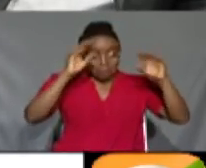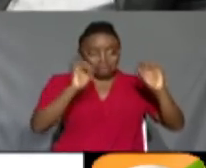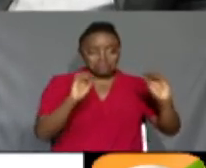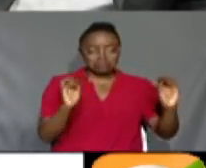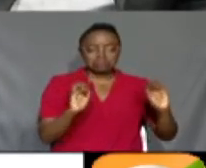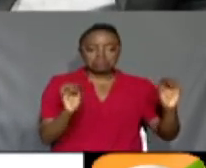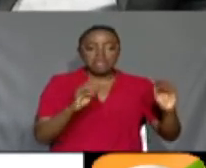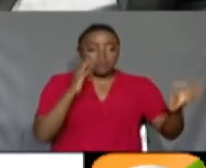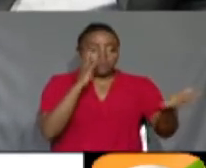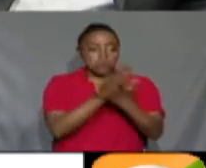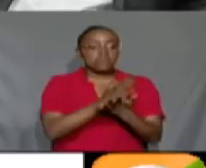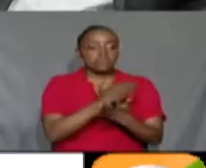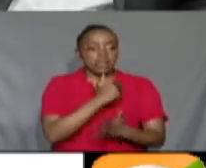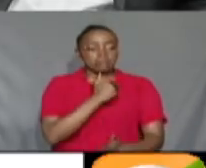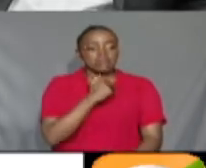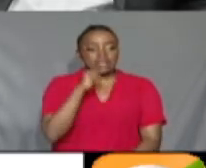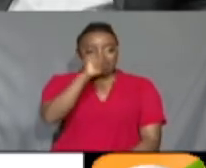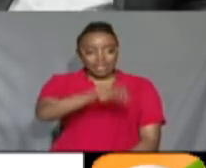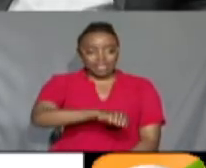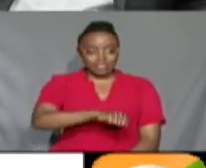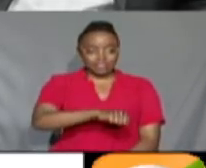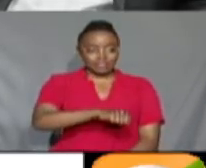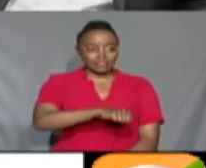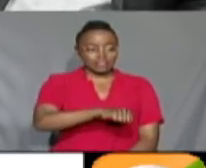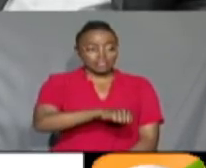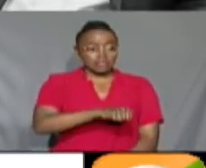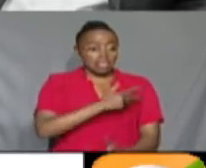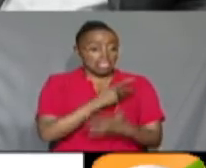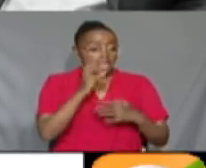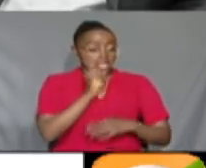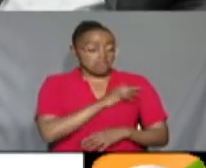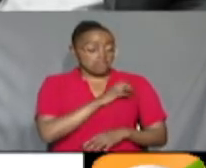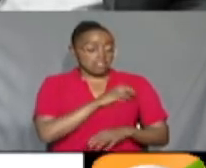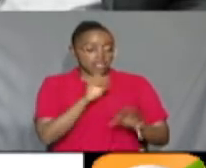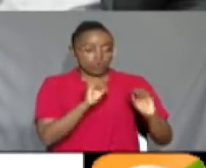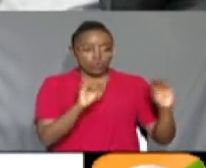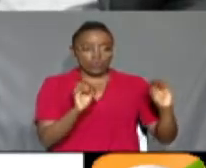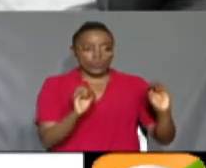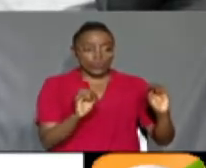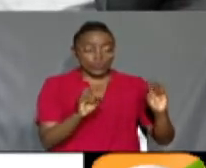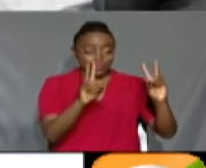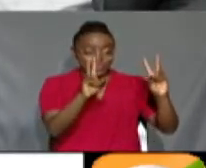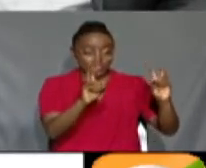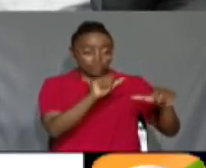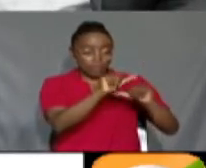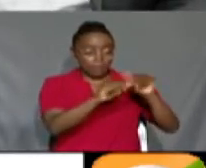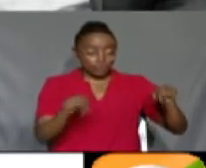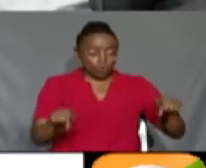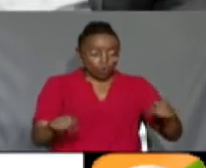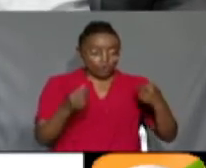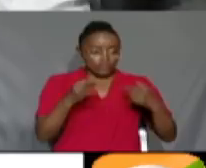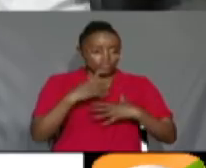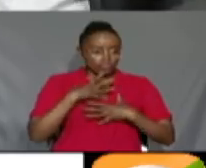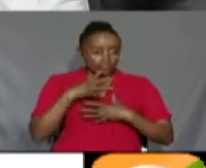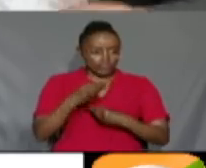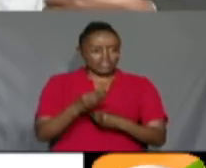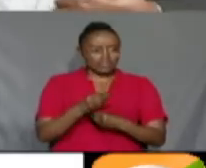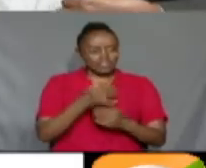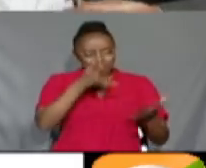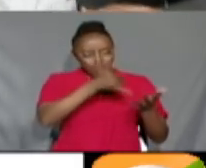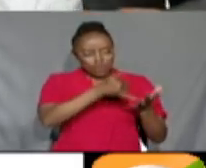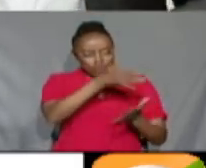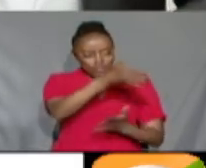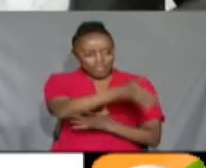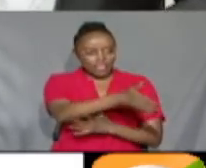that's why I can confirm here without any fear of contradiction that the issue of conflict of interest is well covered in the